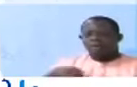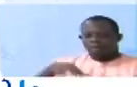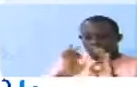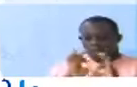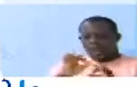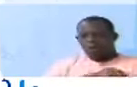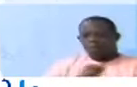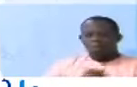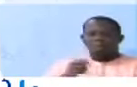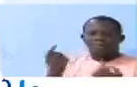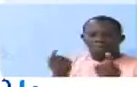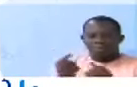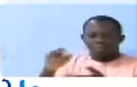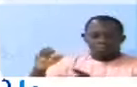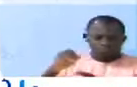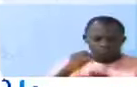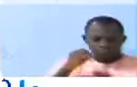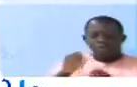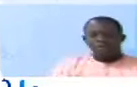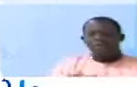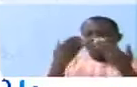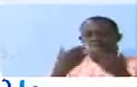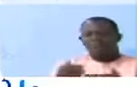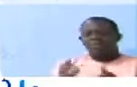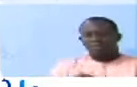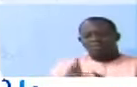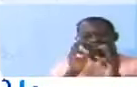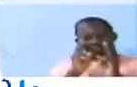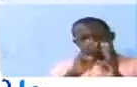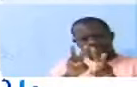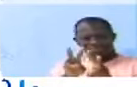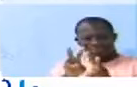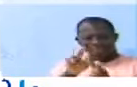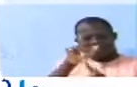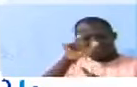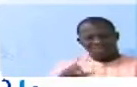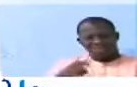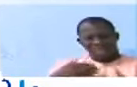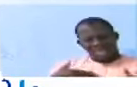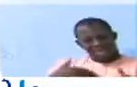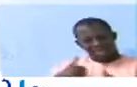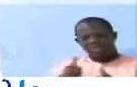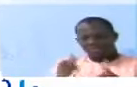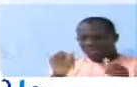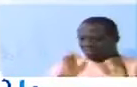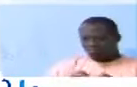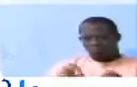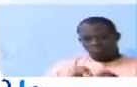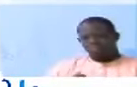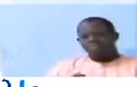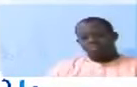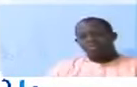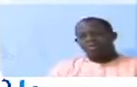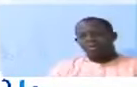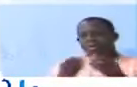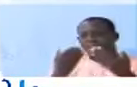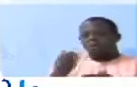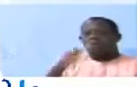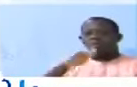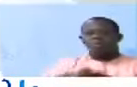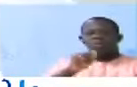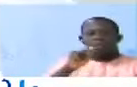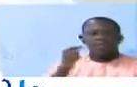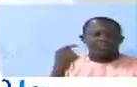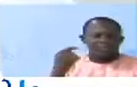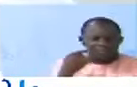But now it looks like that. It looks like he is not quite well. So on that day,